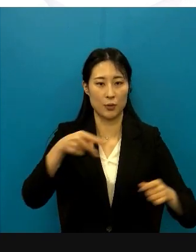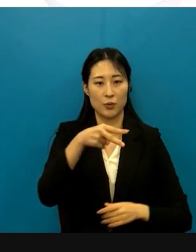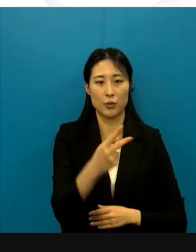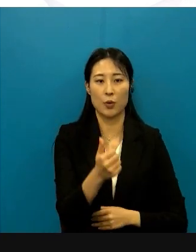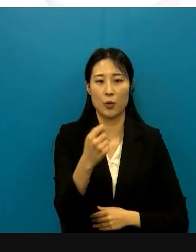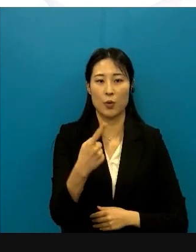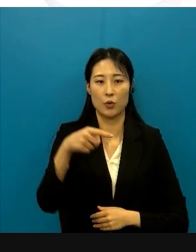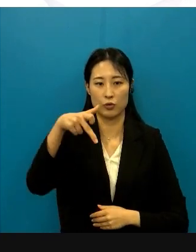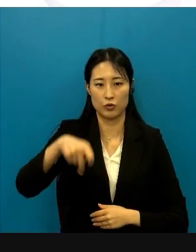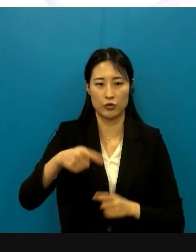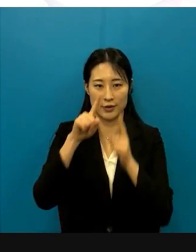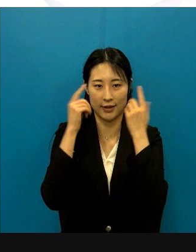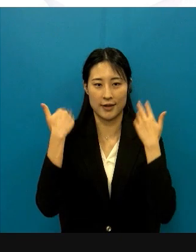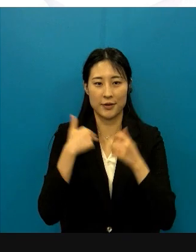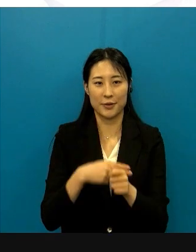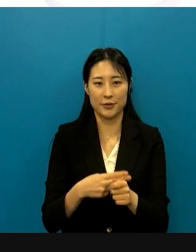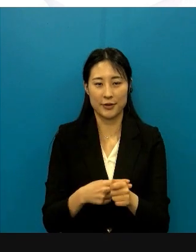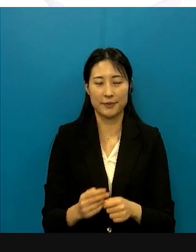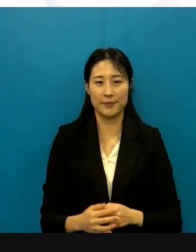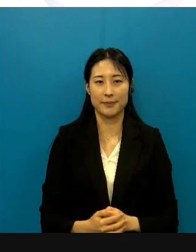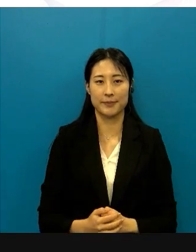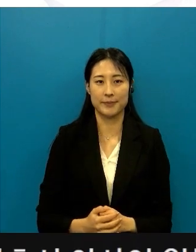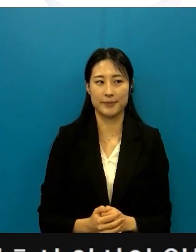Medicine in Japan.